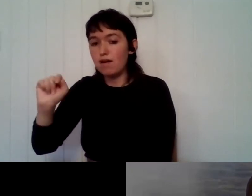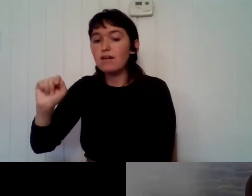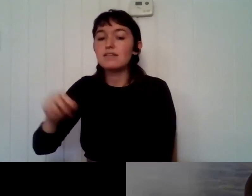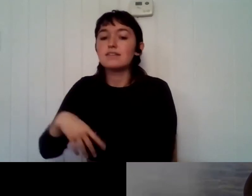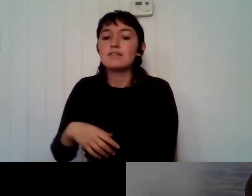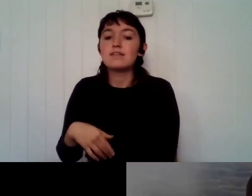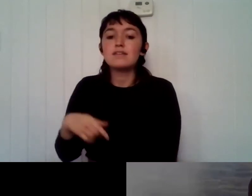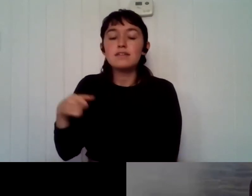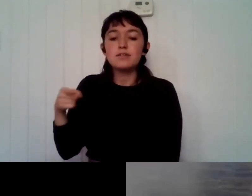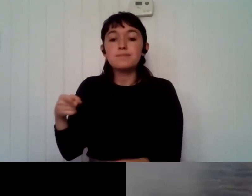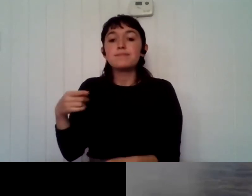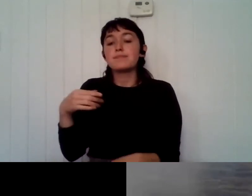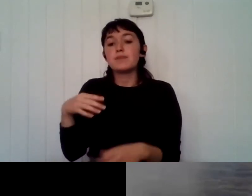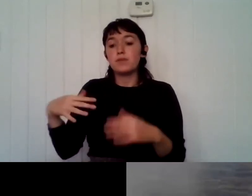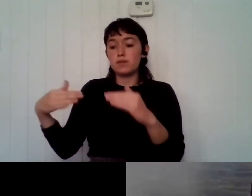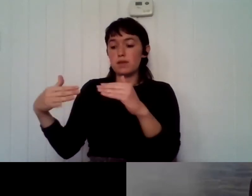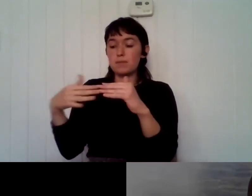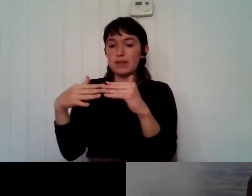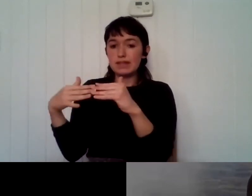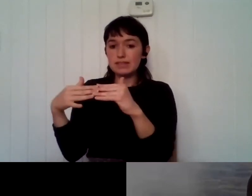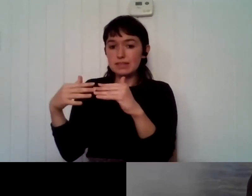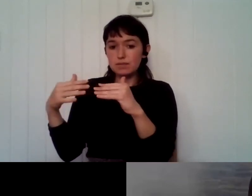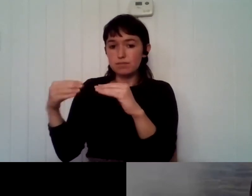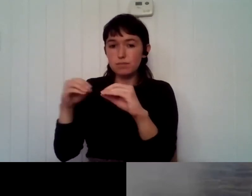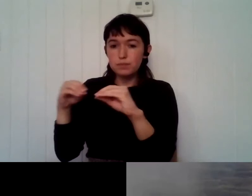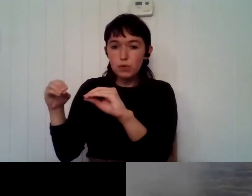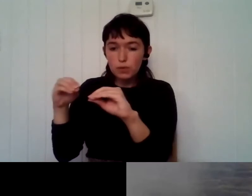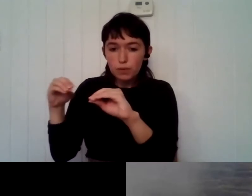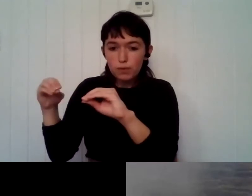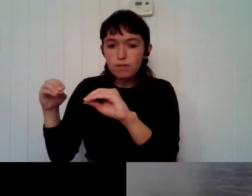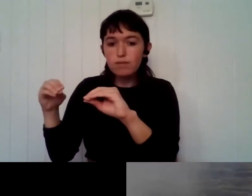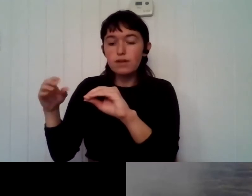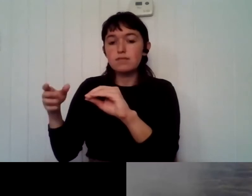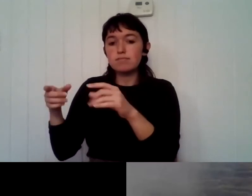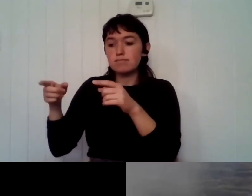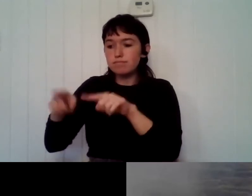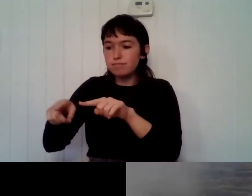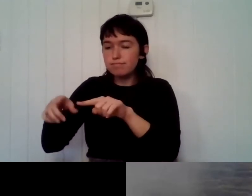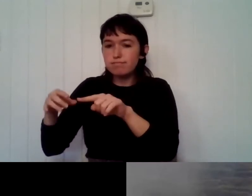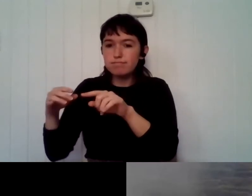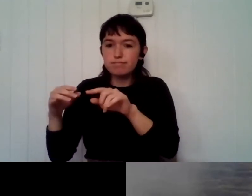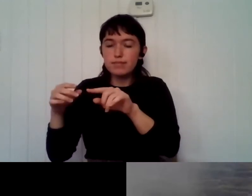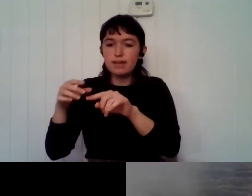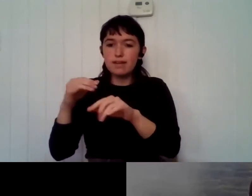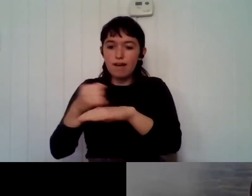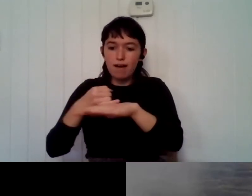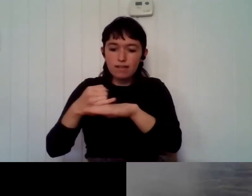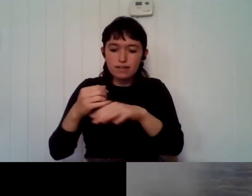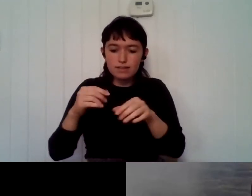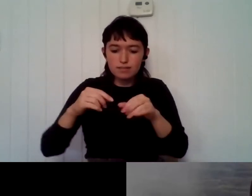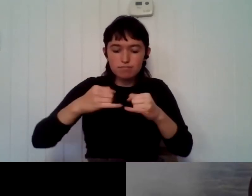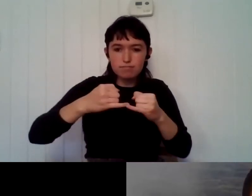because the plates are moving always to one of the sides, then you have these islands that are in a little line, and the islands that